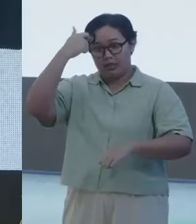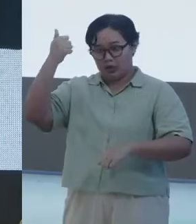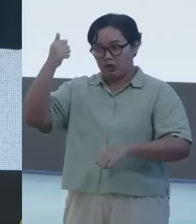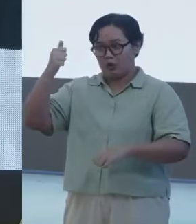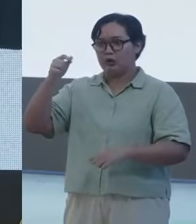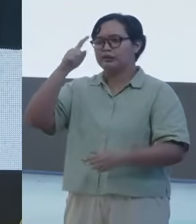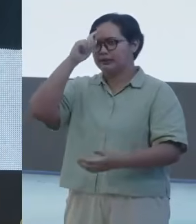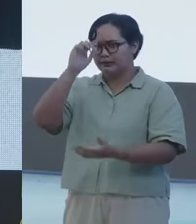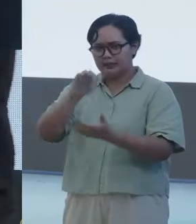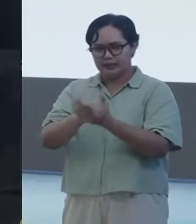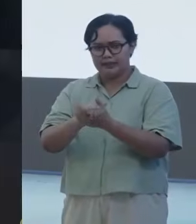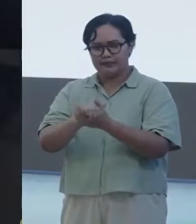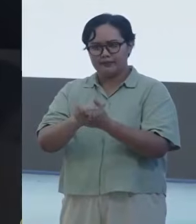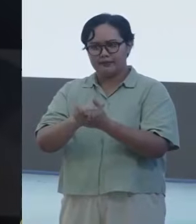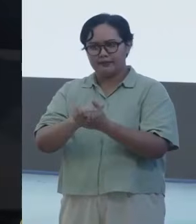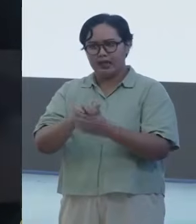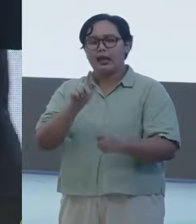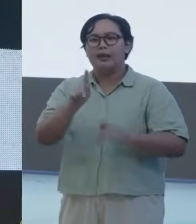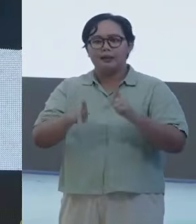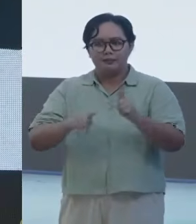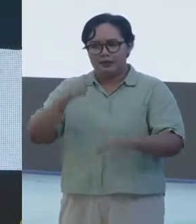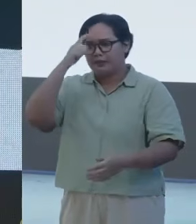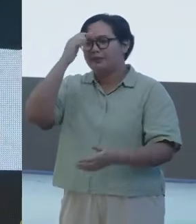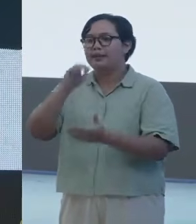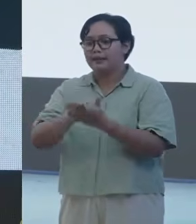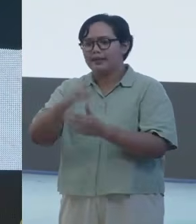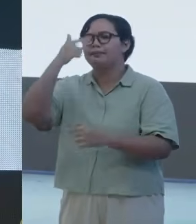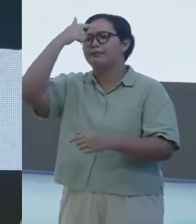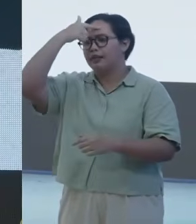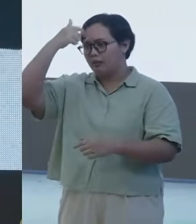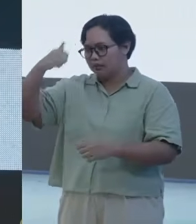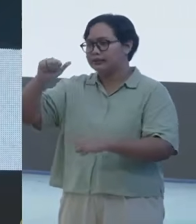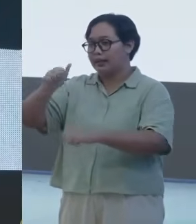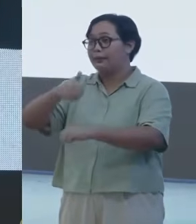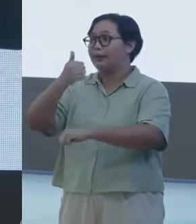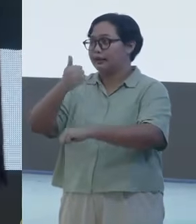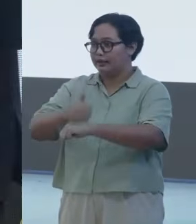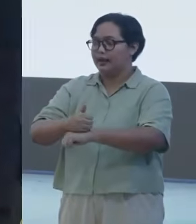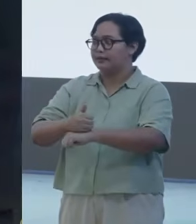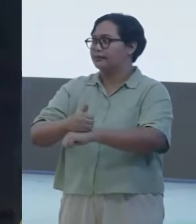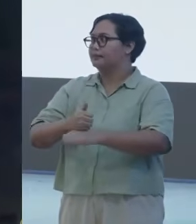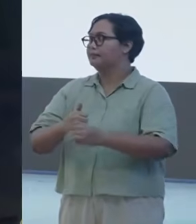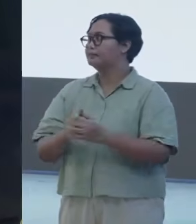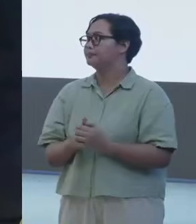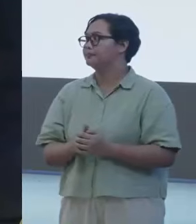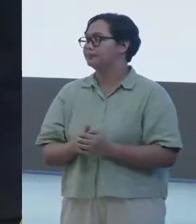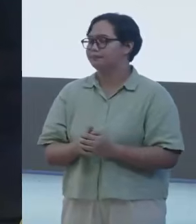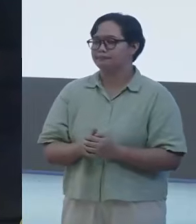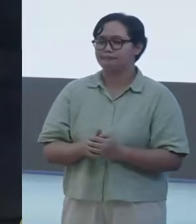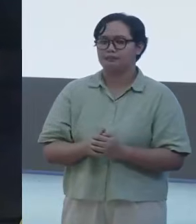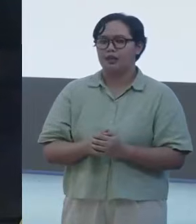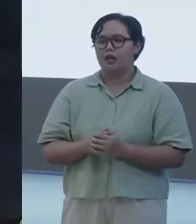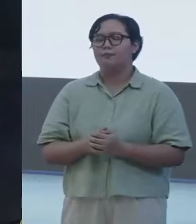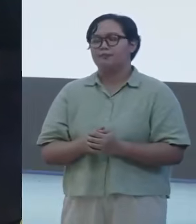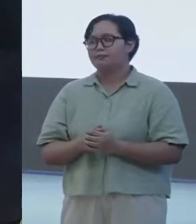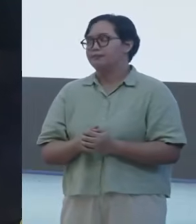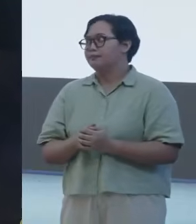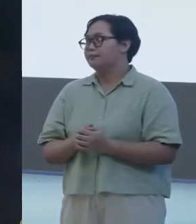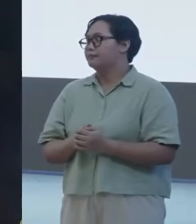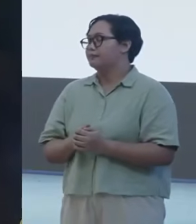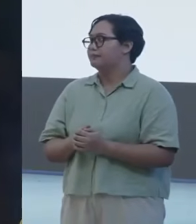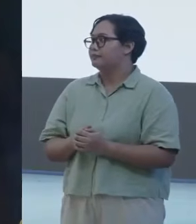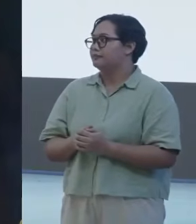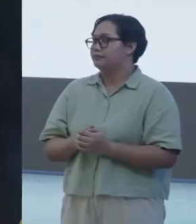believed. They believed because they were appointed. Napakalinaw po ng Biblia.